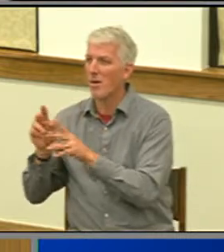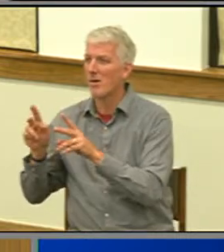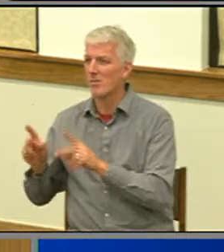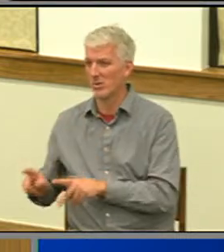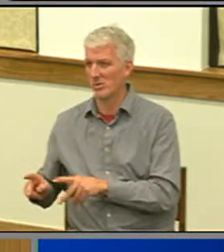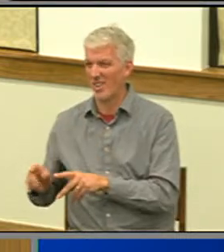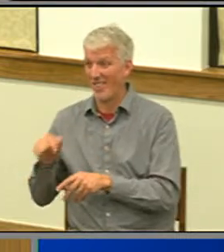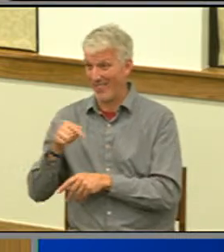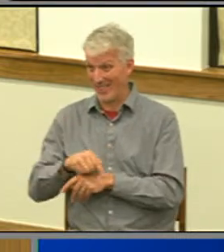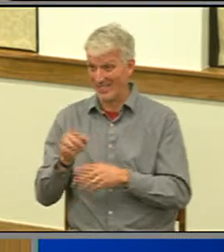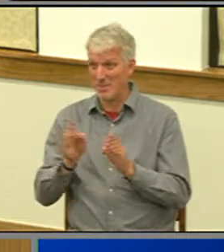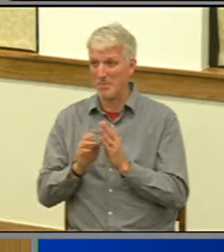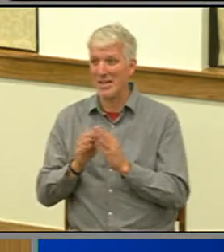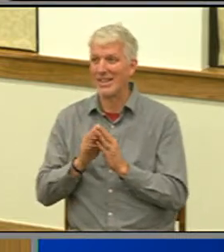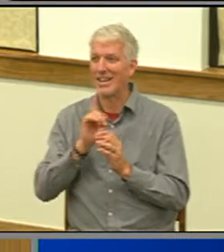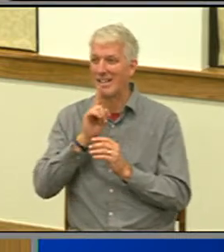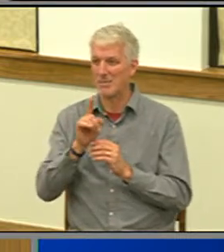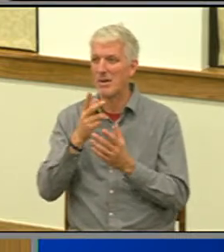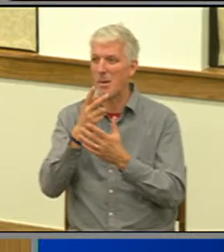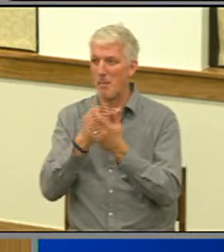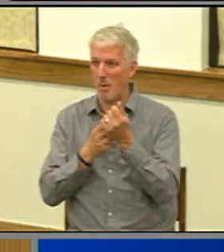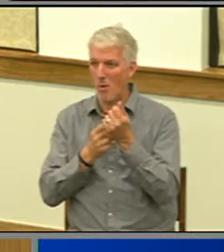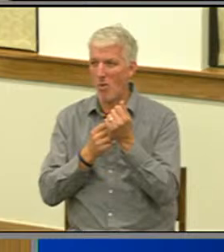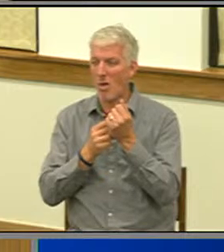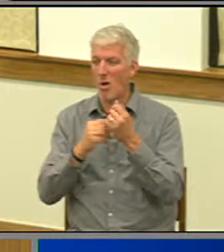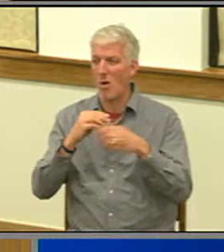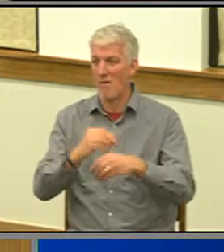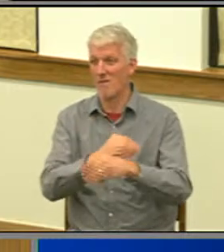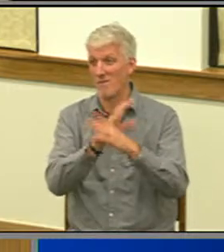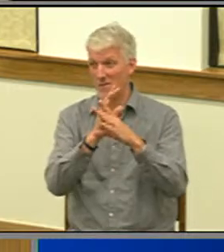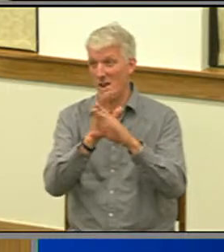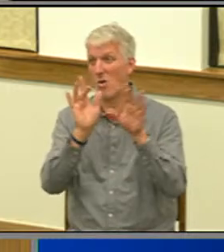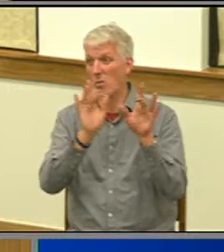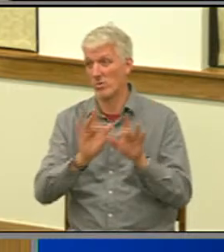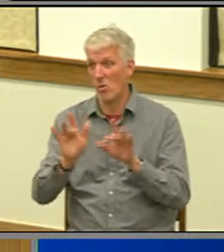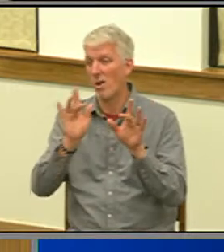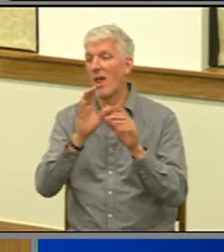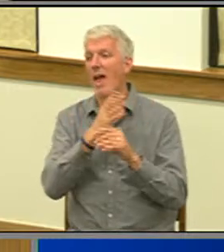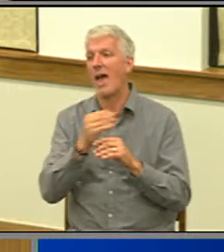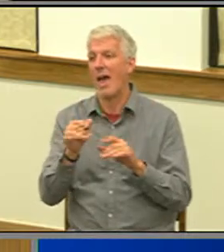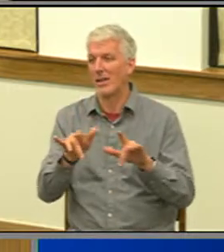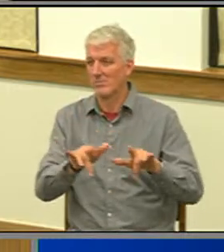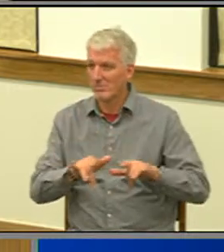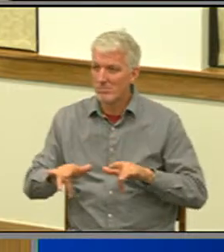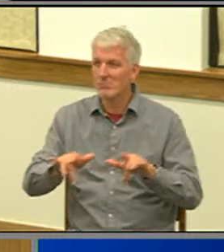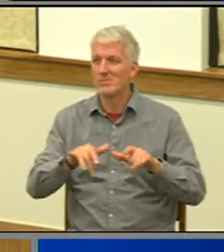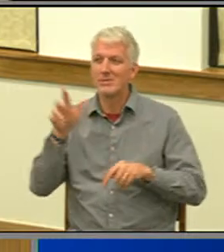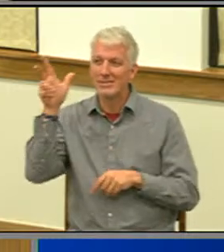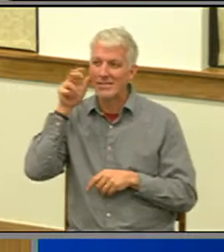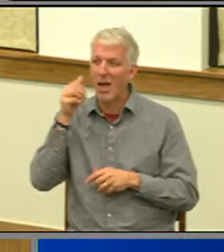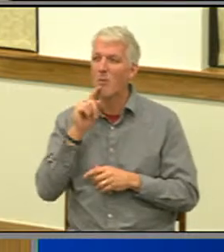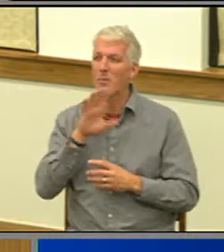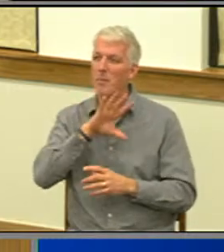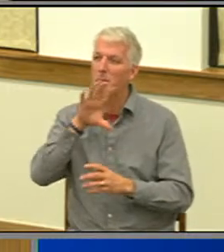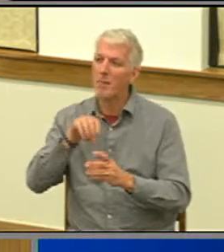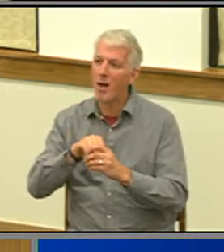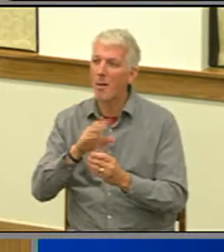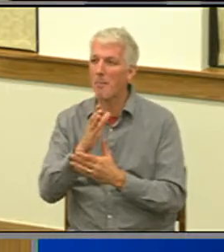this meeting is being recorded, both video and audio, and the recording will become a part of the public